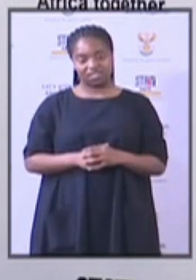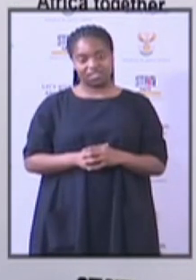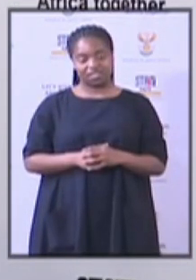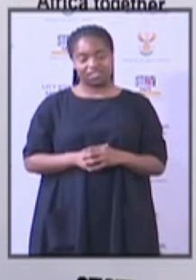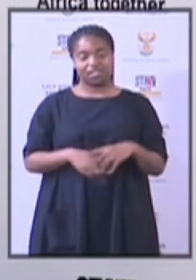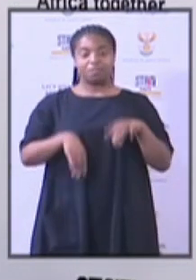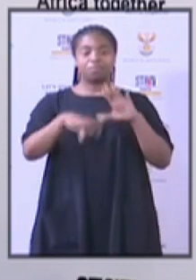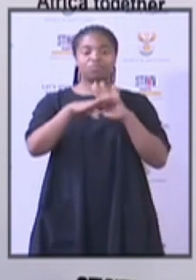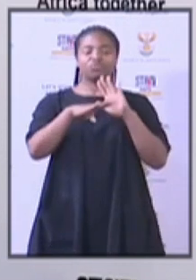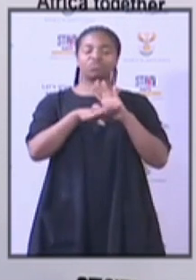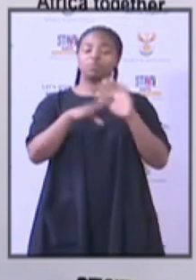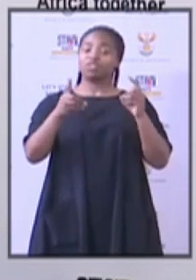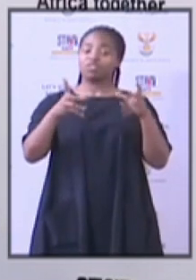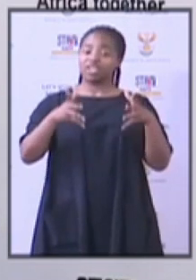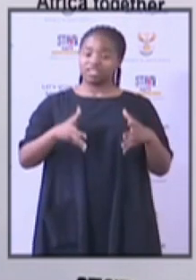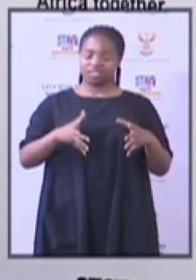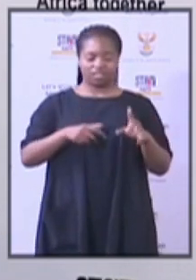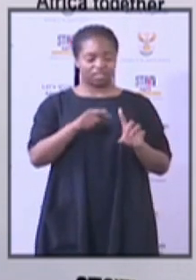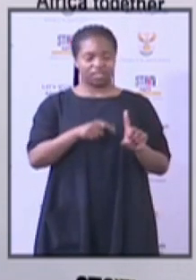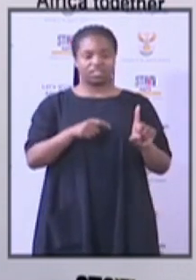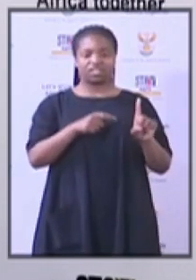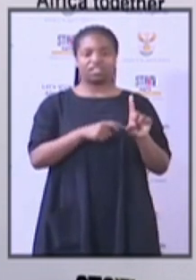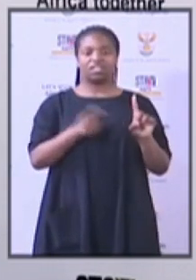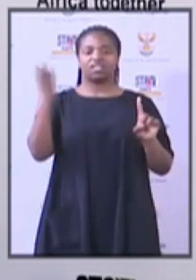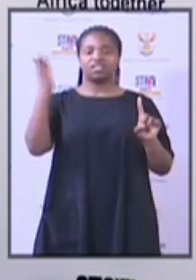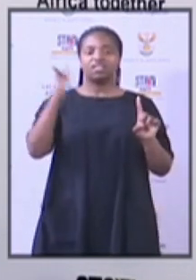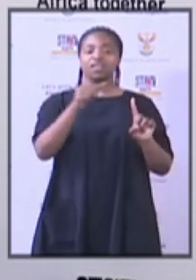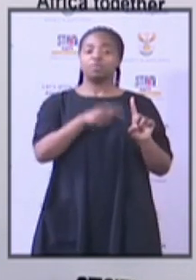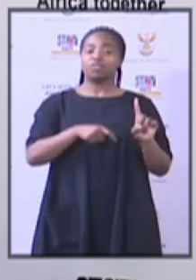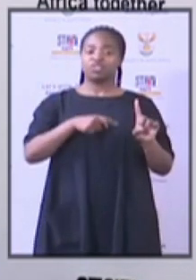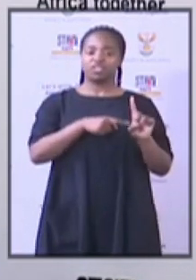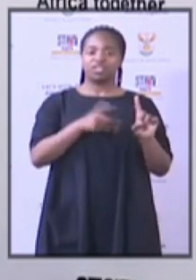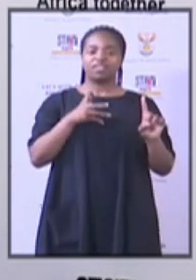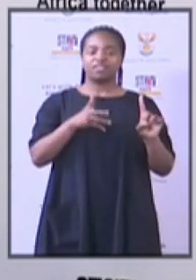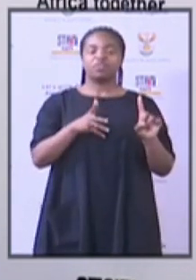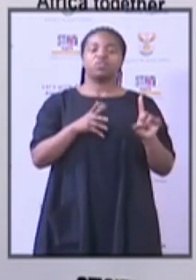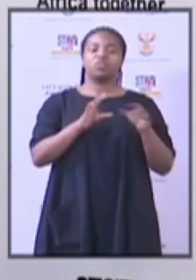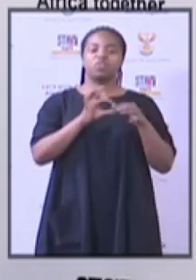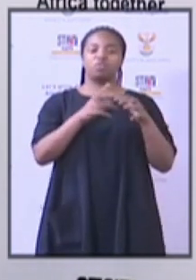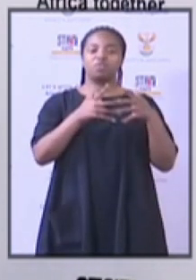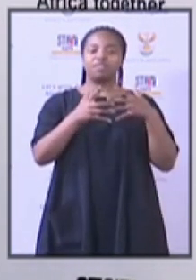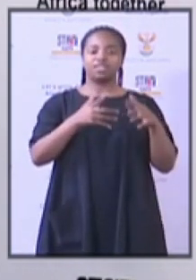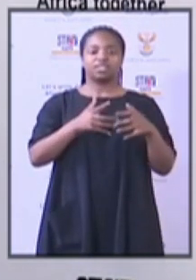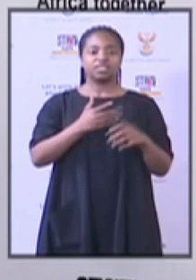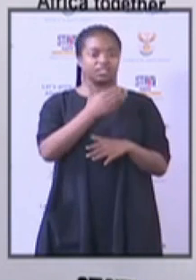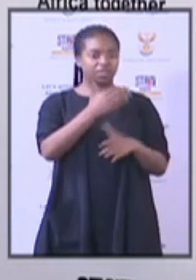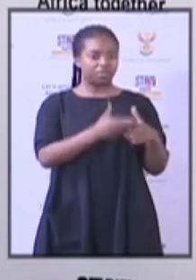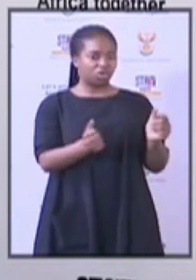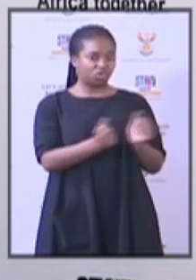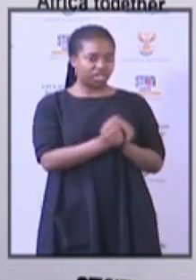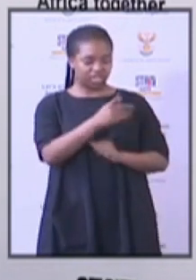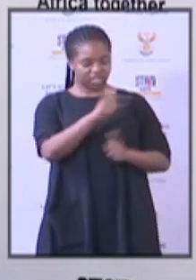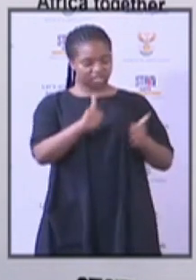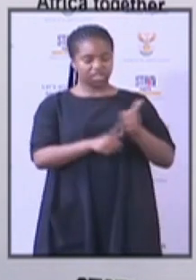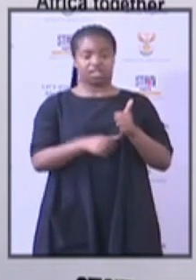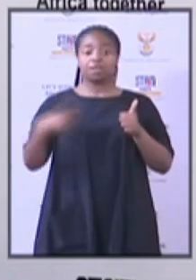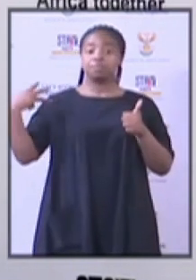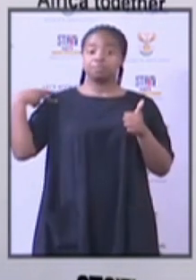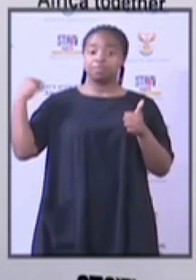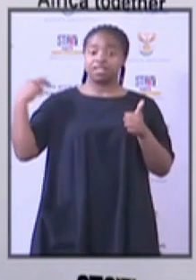Program Director and Spokesperson for the Department of Home Affairs, my colleague, the Deputy